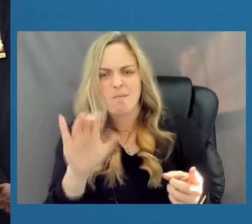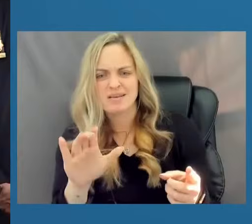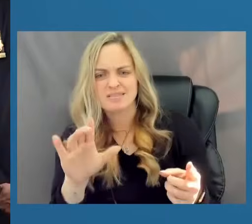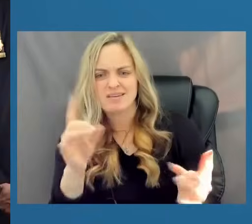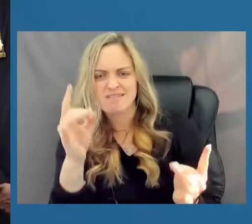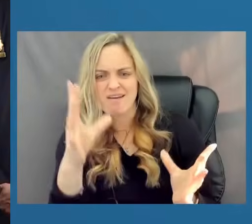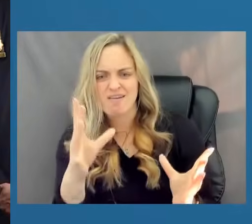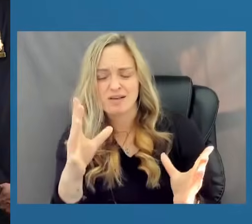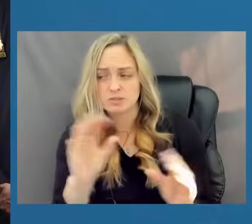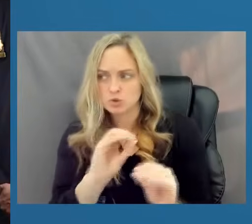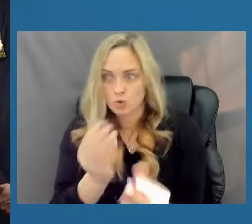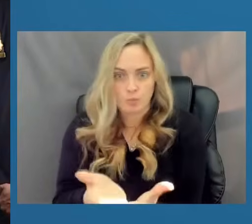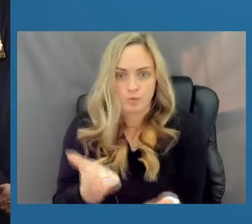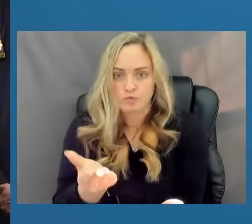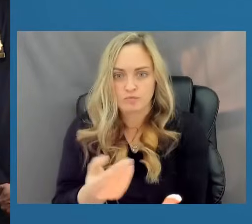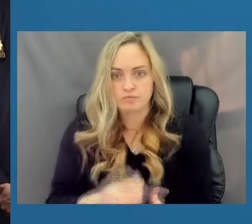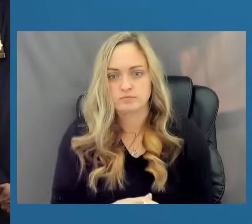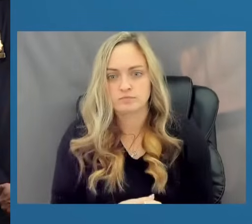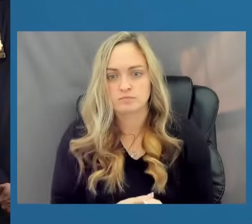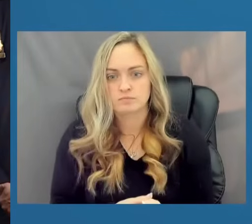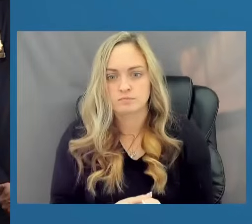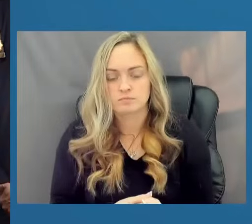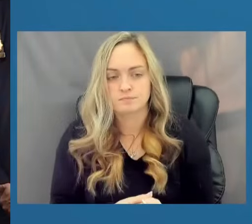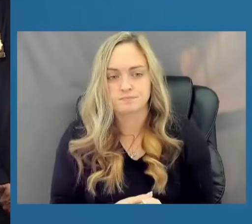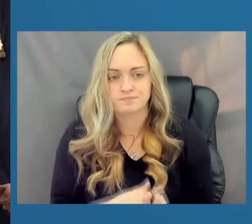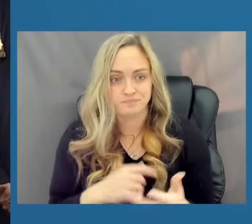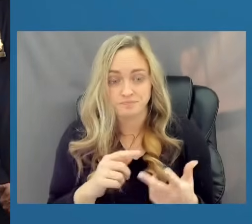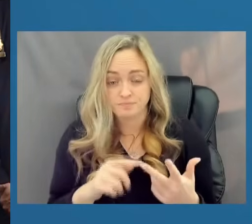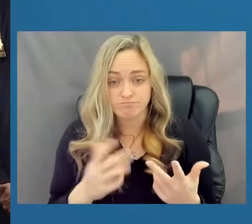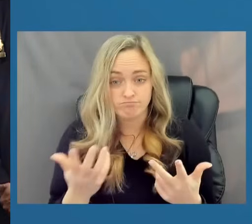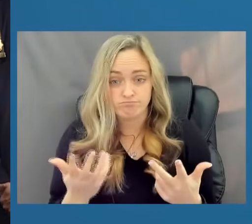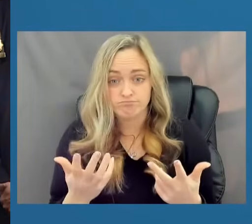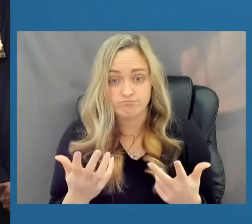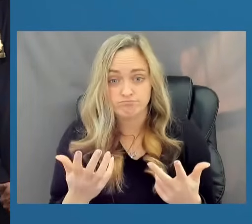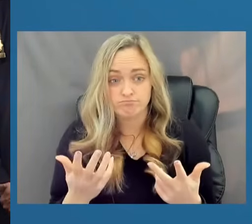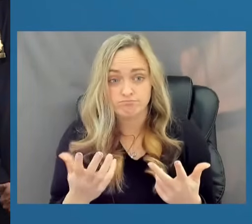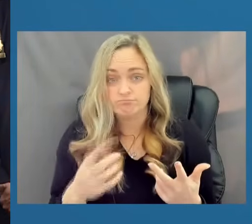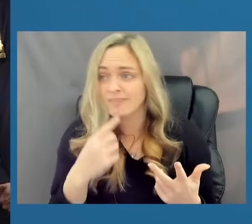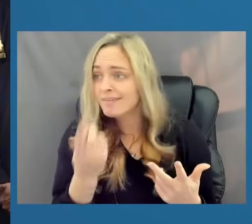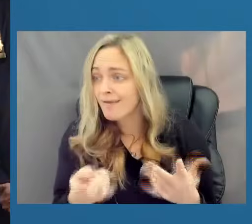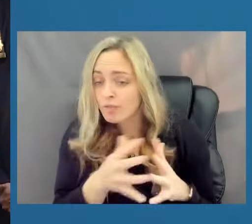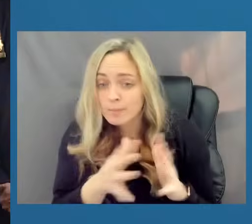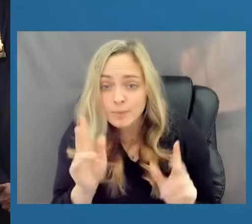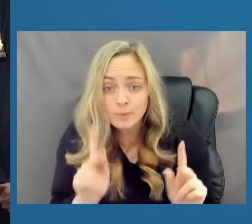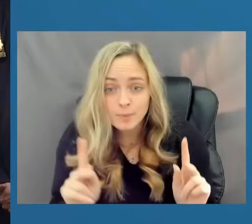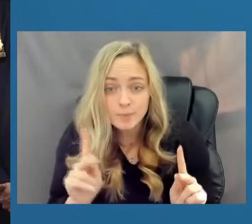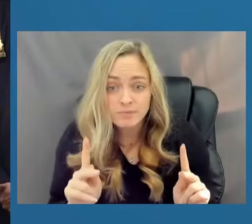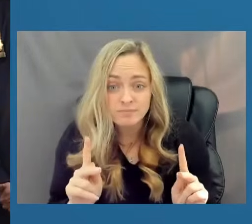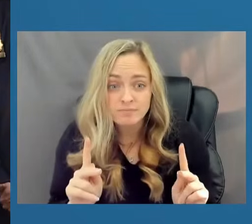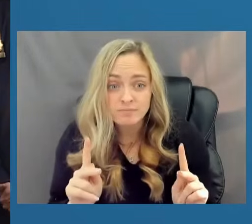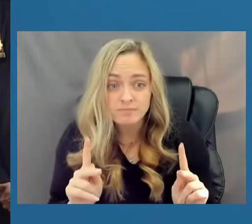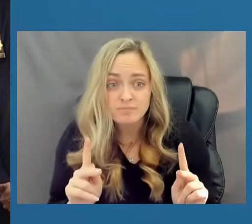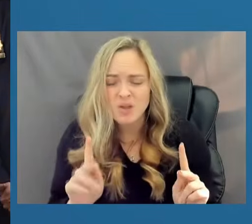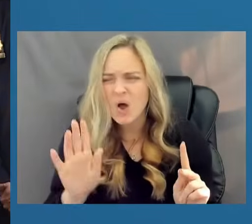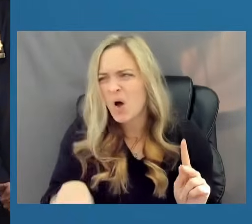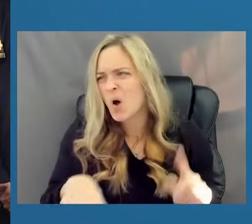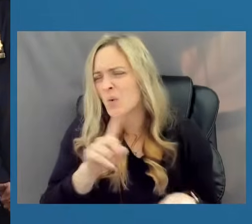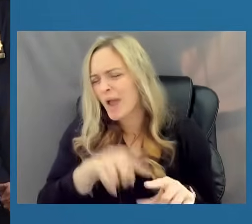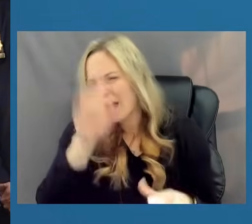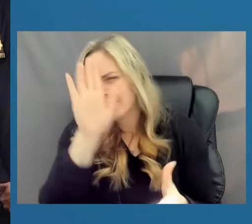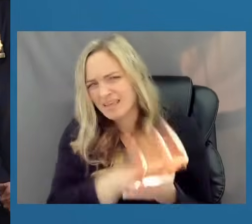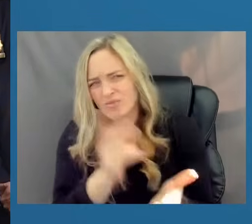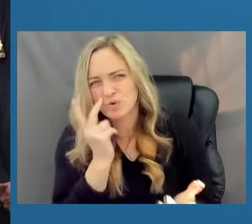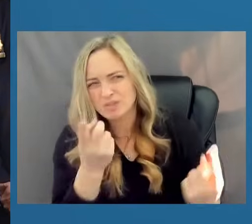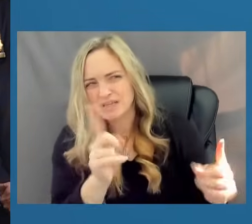of evidence. And step 3, tell the American people not to believe what they're seeing with their own